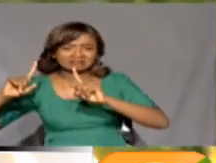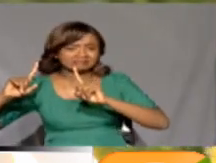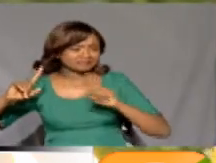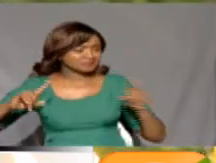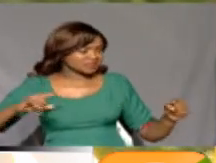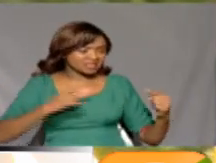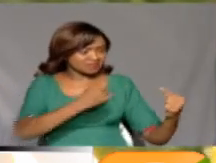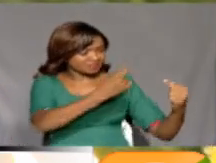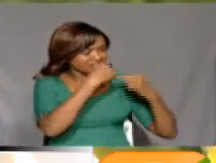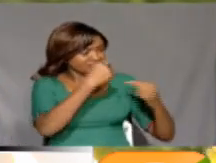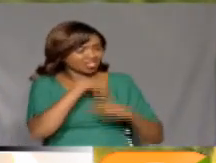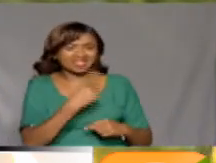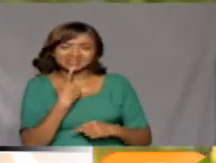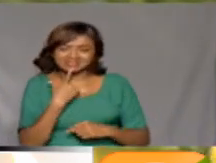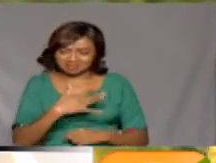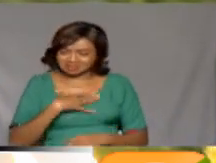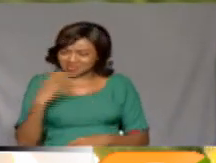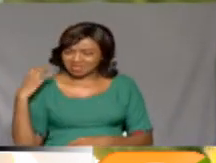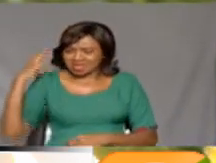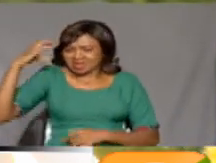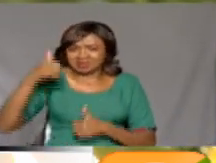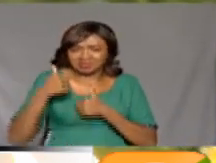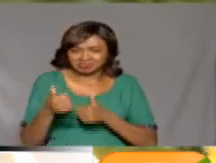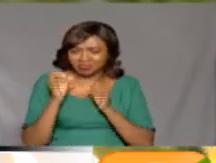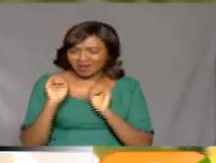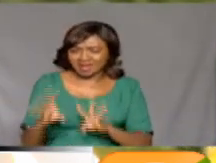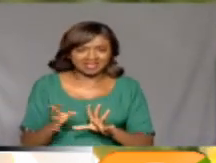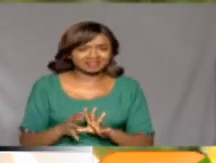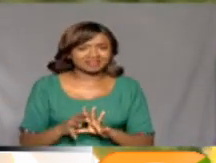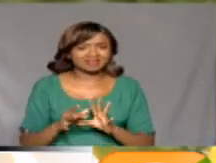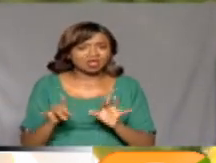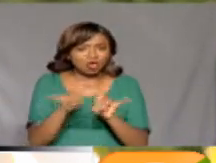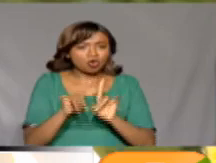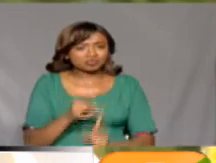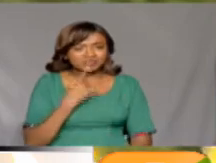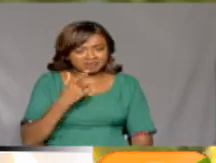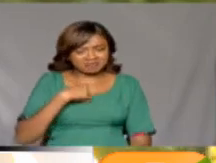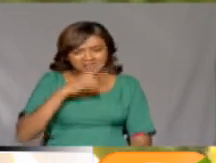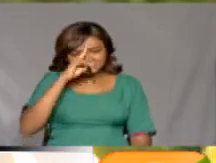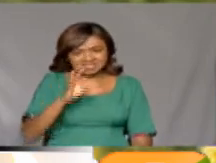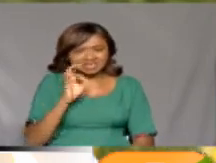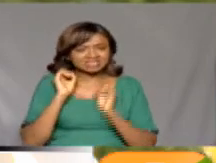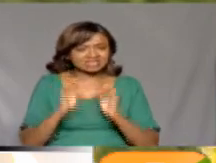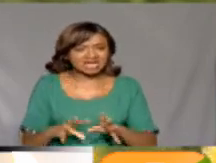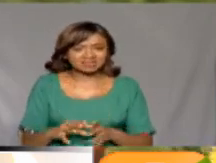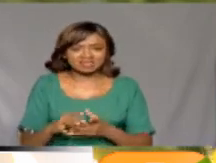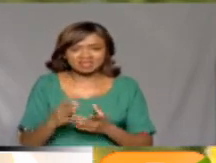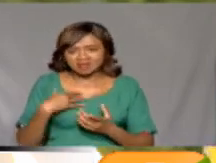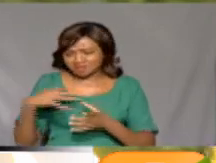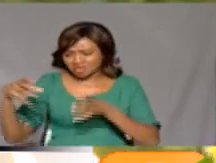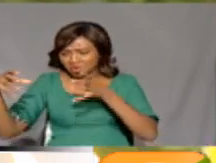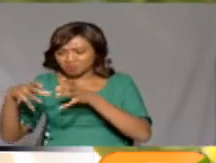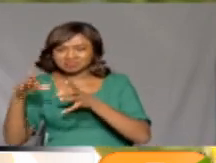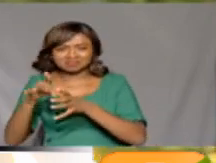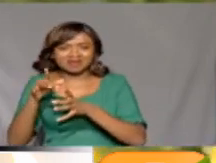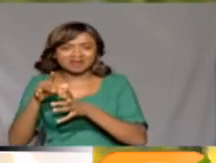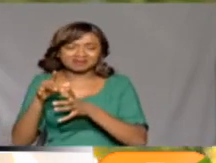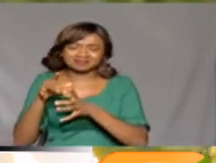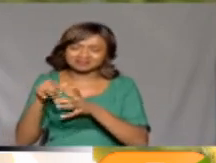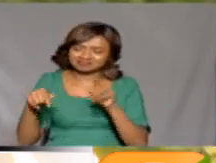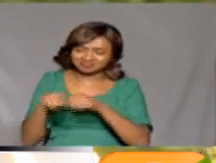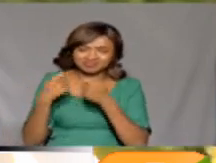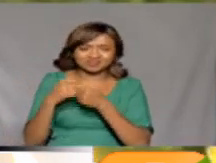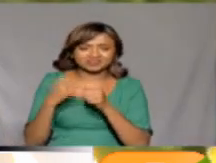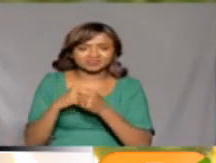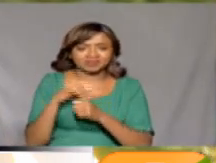castigating my candidature, that it wasn't serious, I was misleading the community, blah, blah, blah. I think that